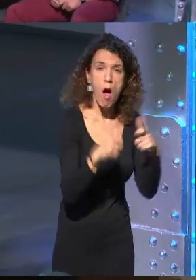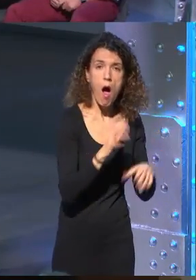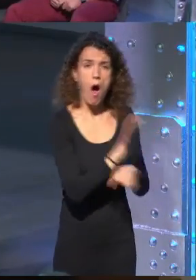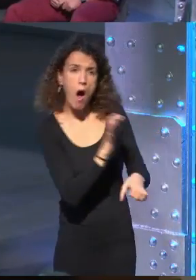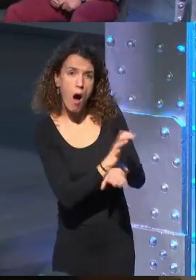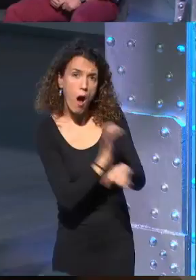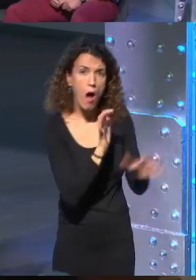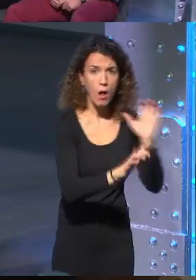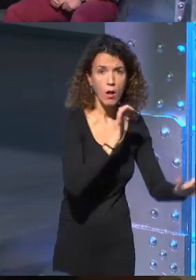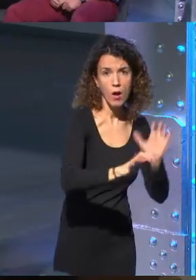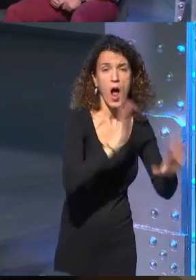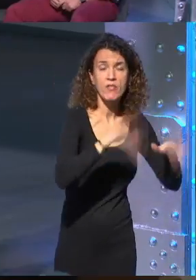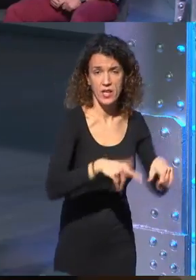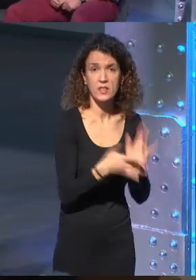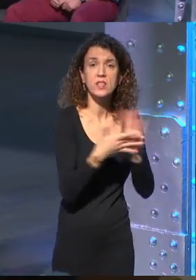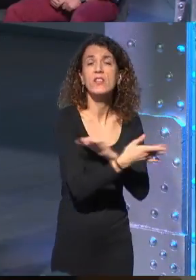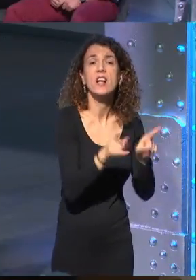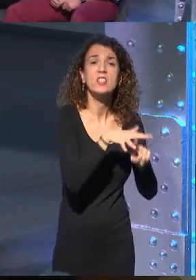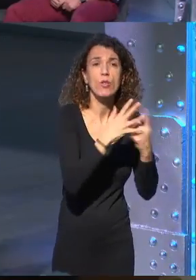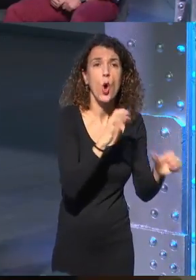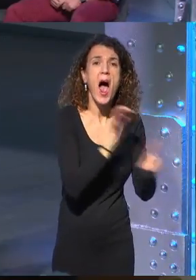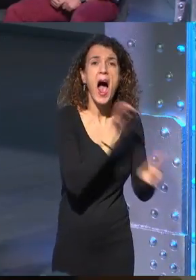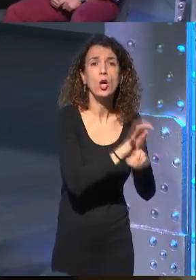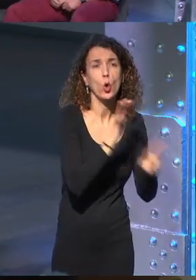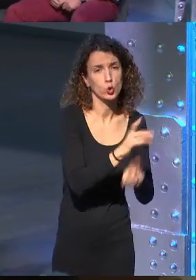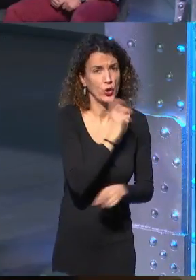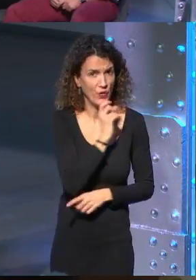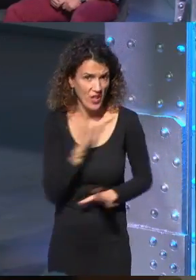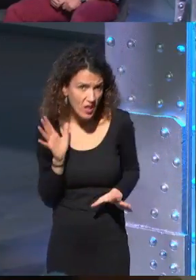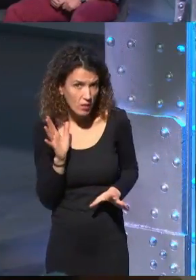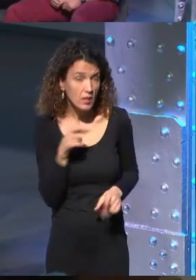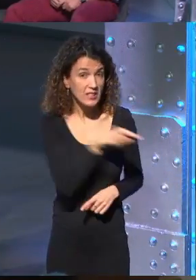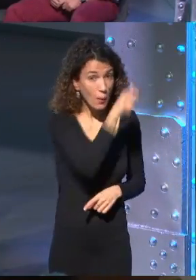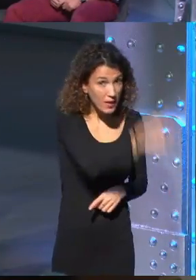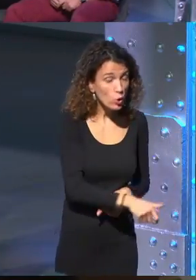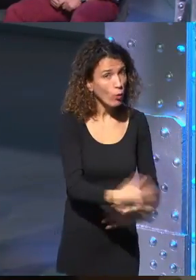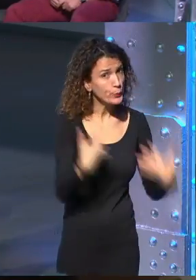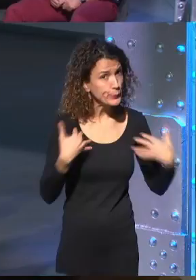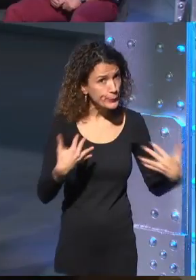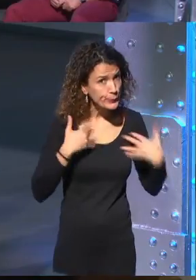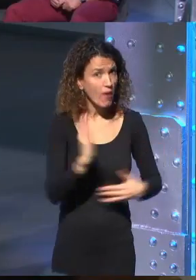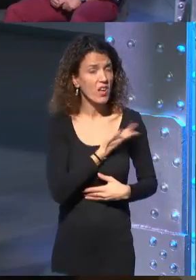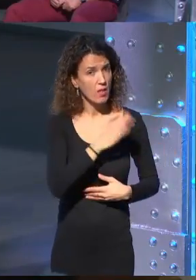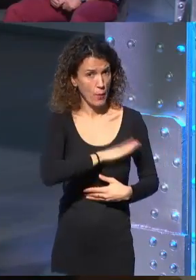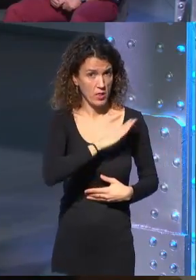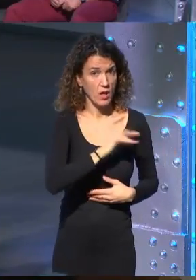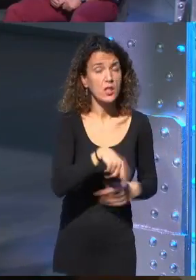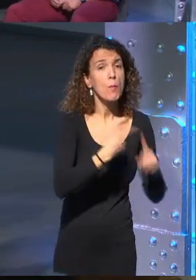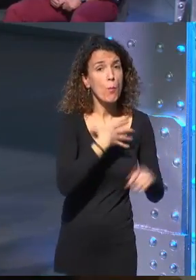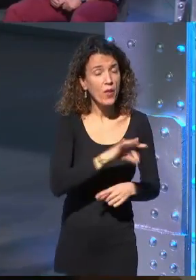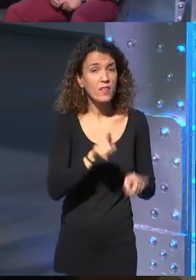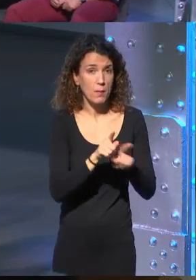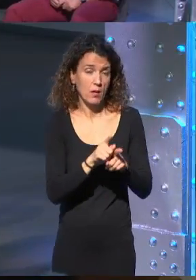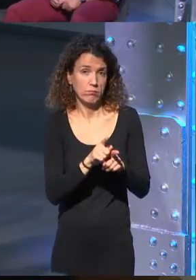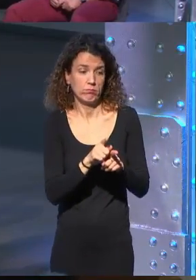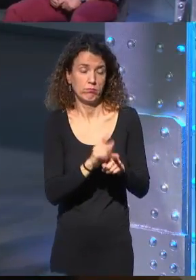if it's just a joke among friends, when this escalates and many people laugh or mock